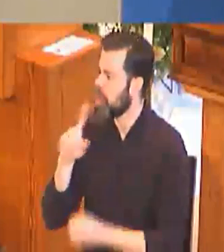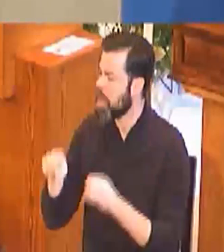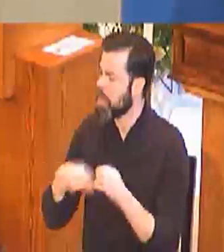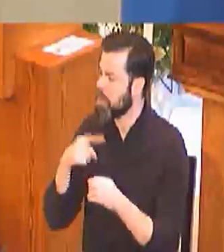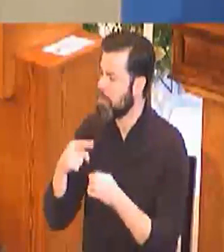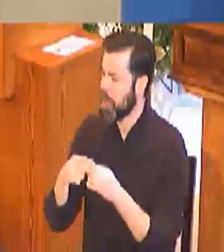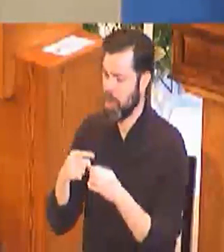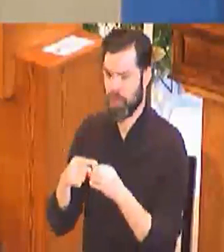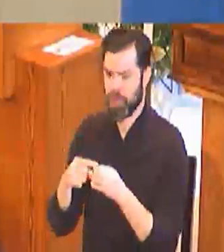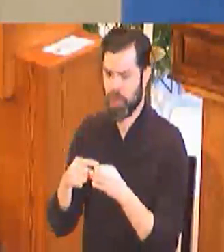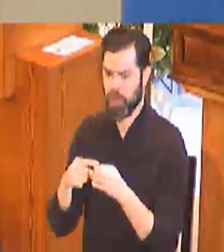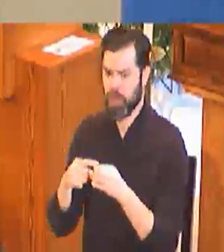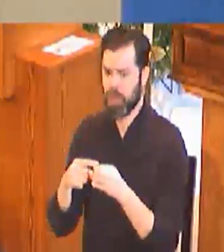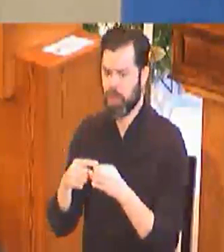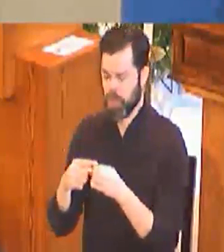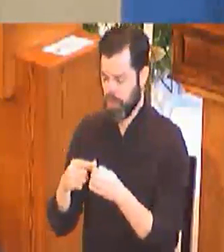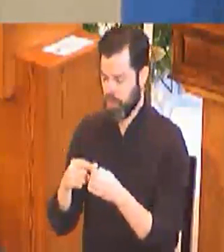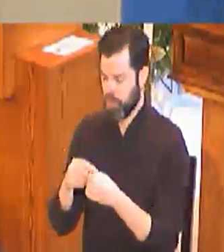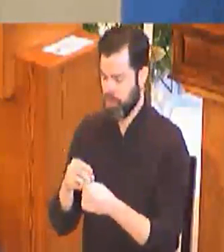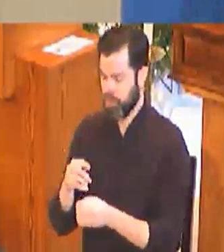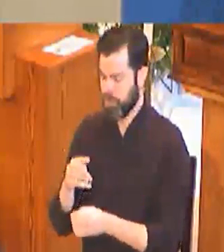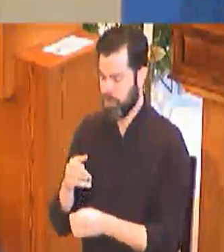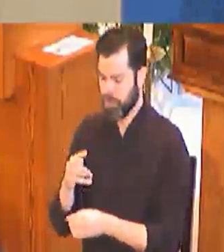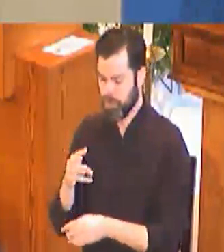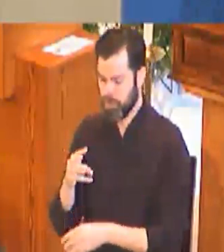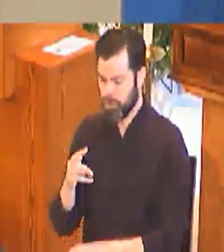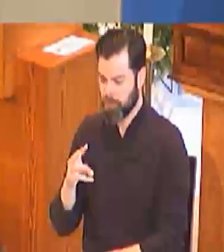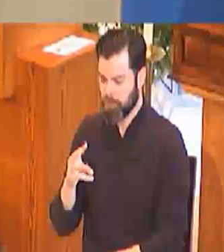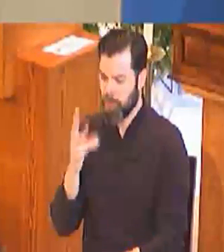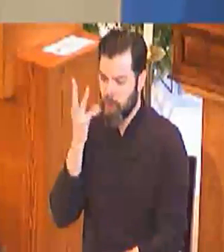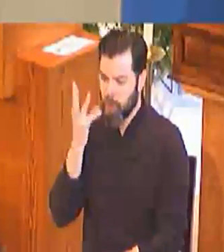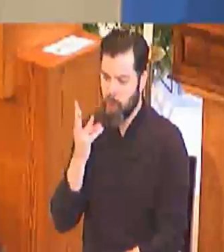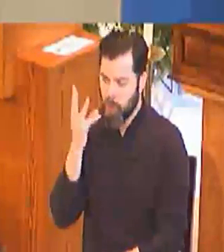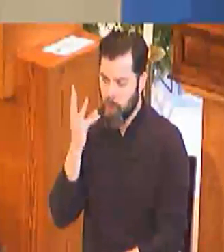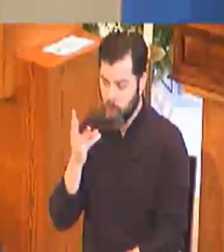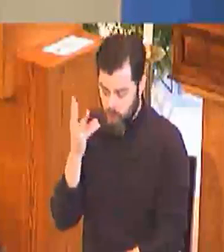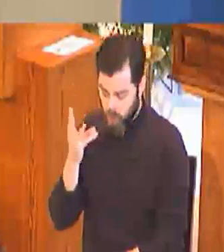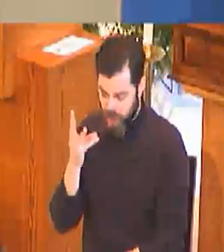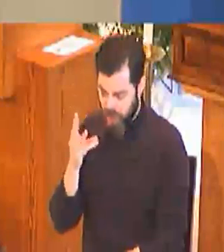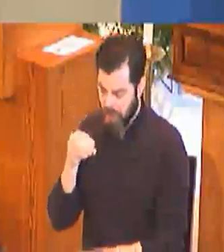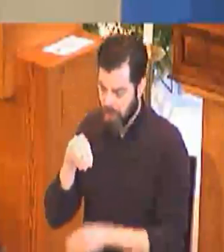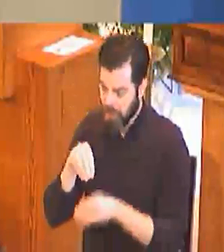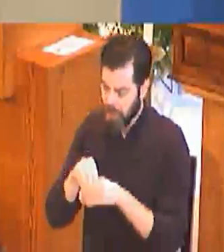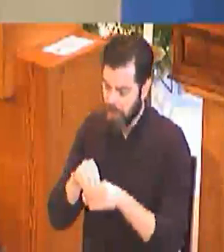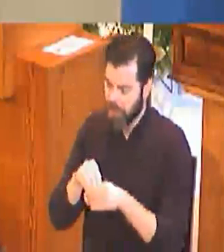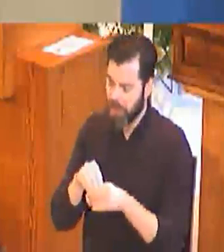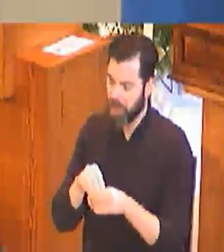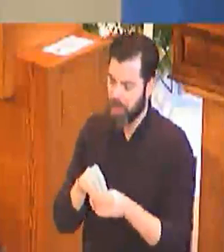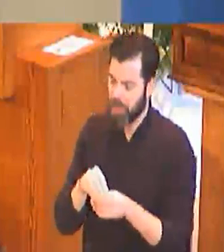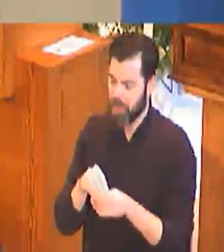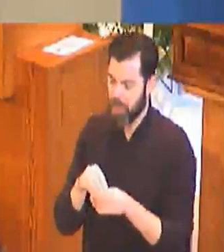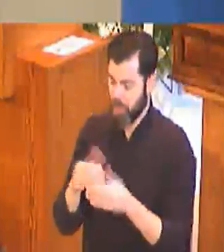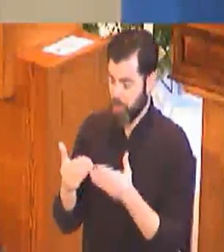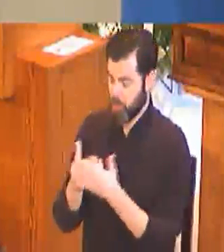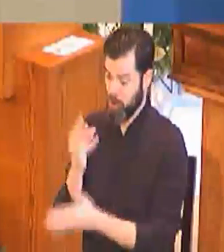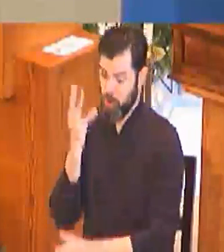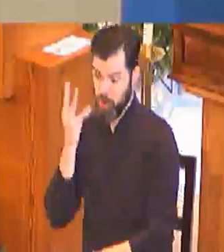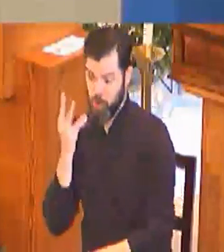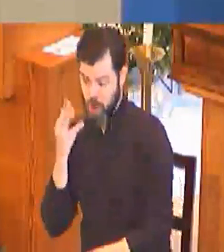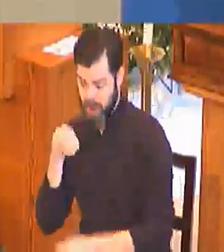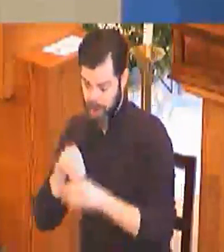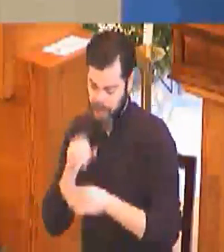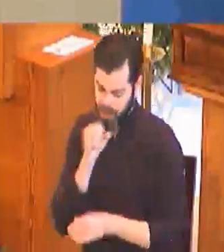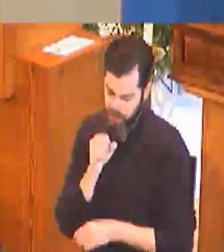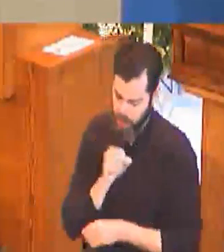into old wineskins, that fermentation process is not allowed to expand because the